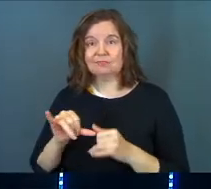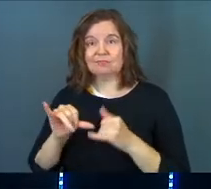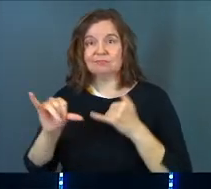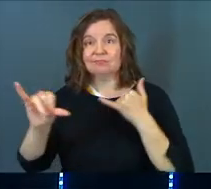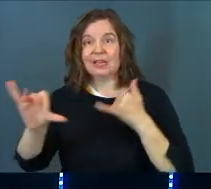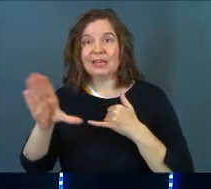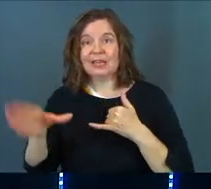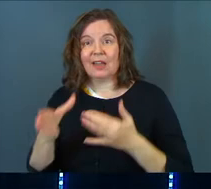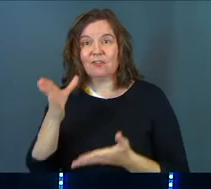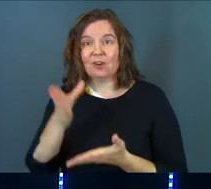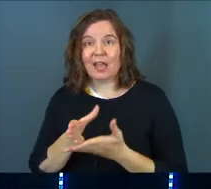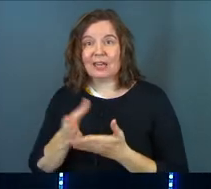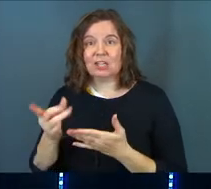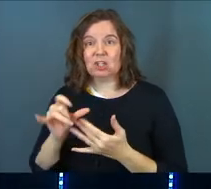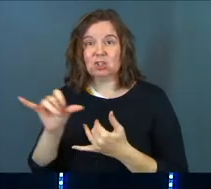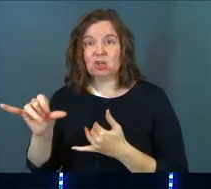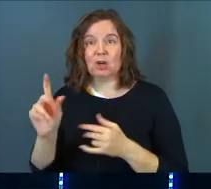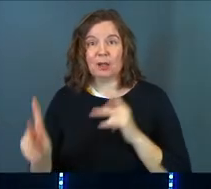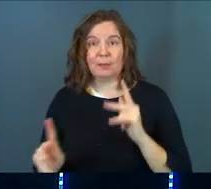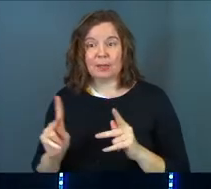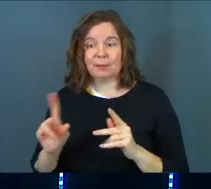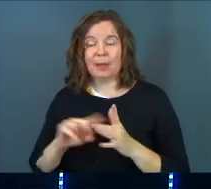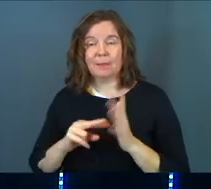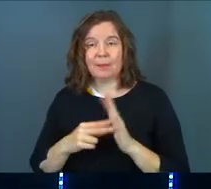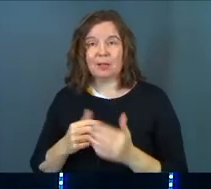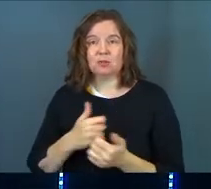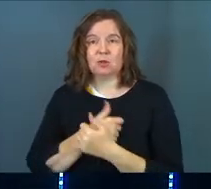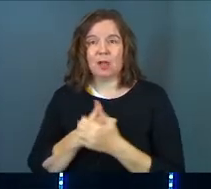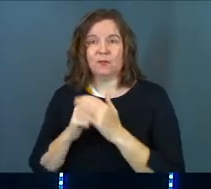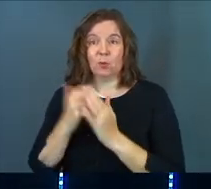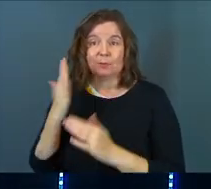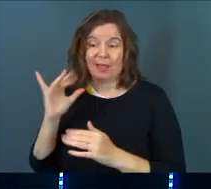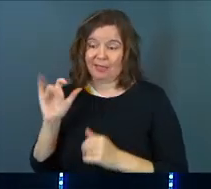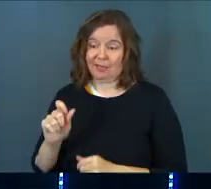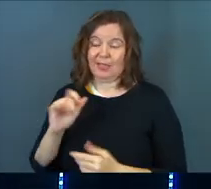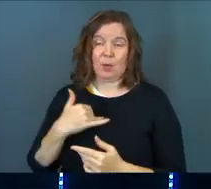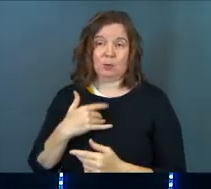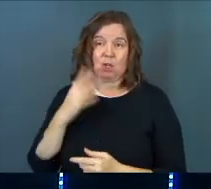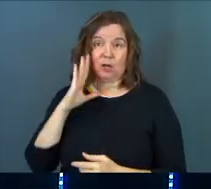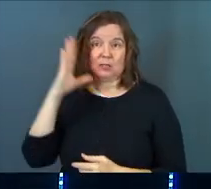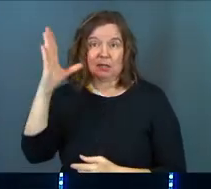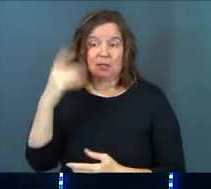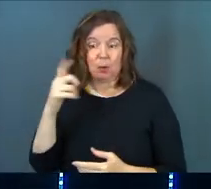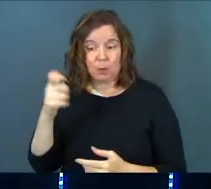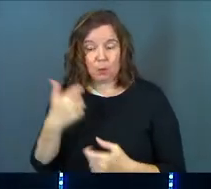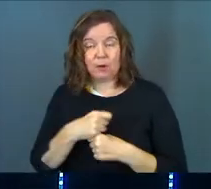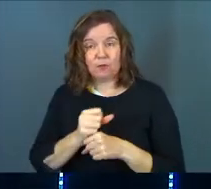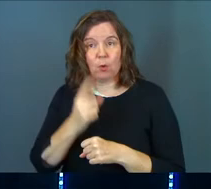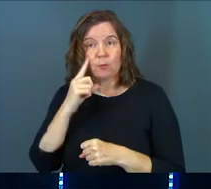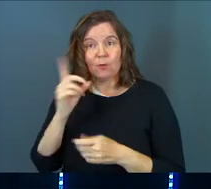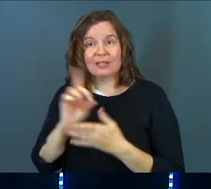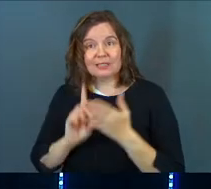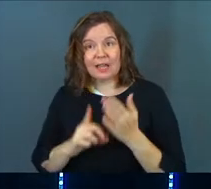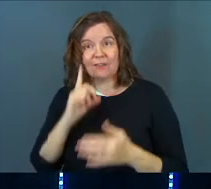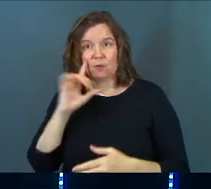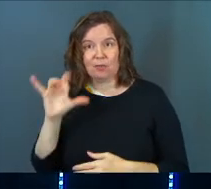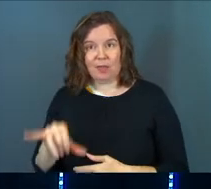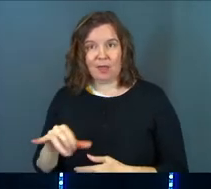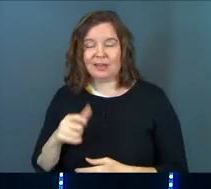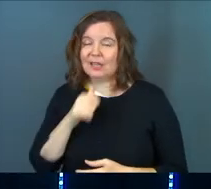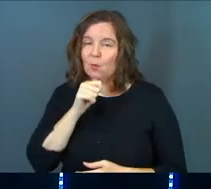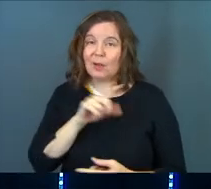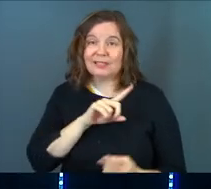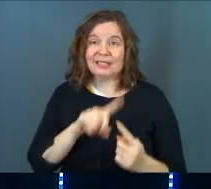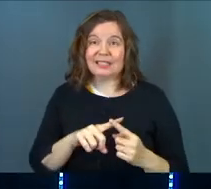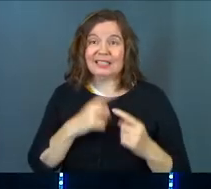immortal, never-ending, eternal beings meant to love and worship God. That was our destiny. That's what we were formed for, designed for.